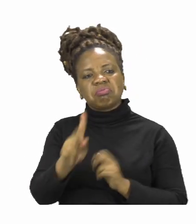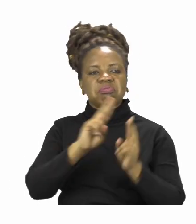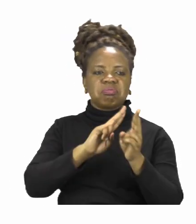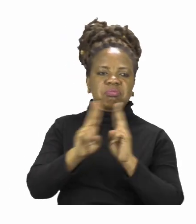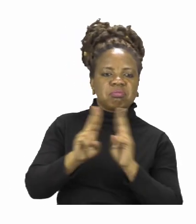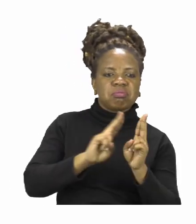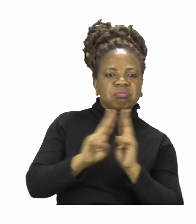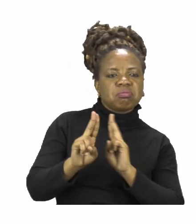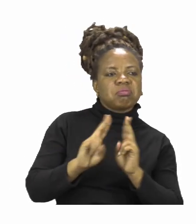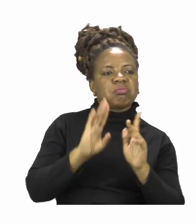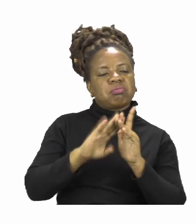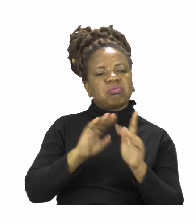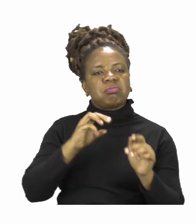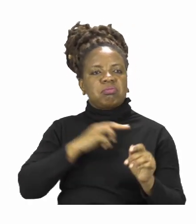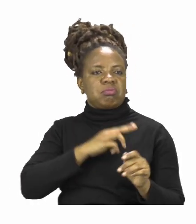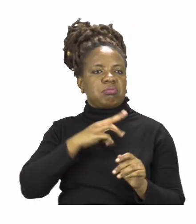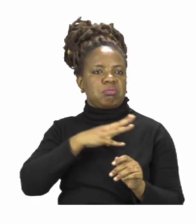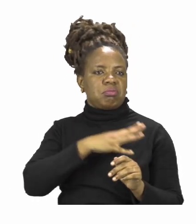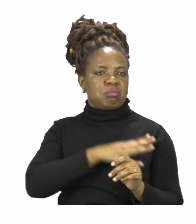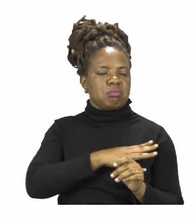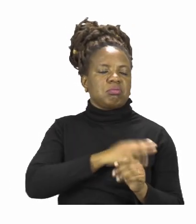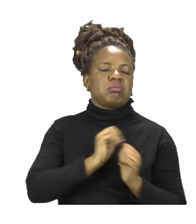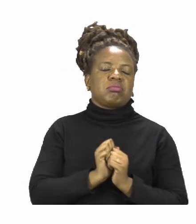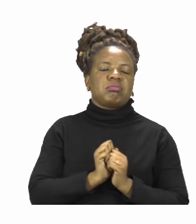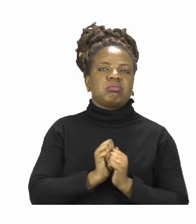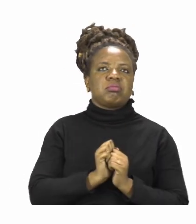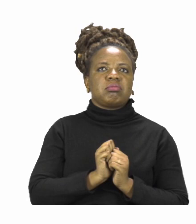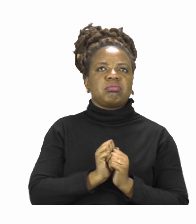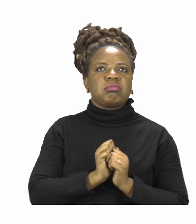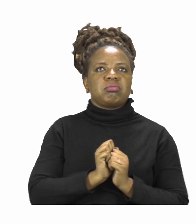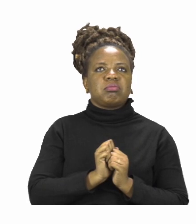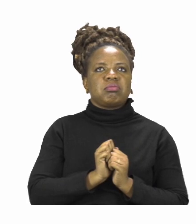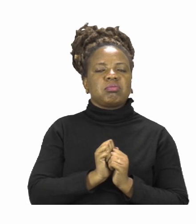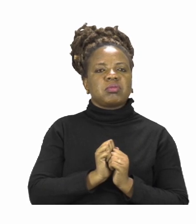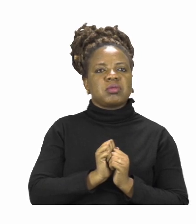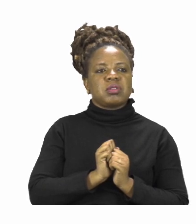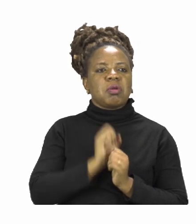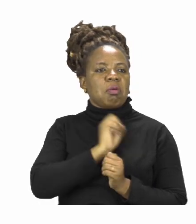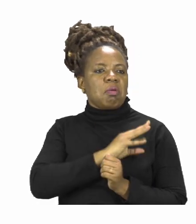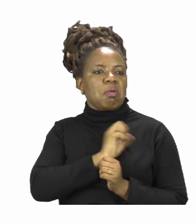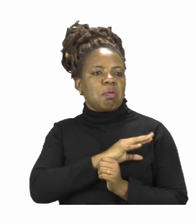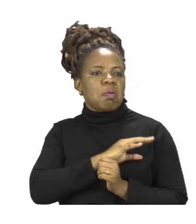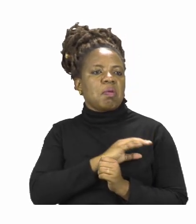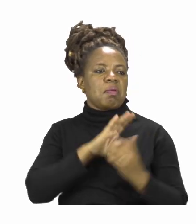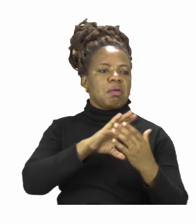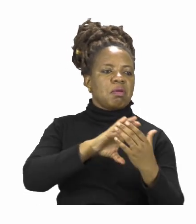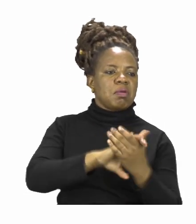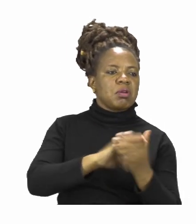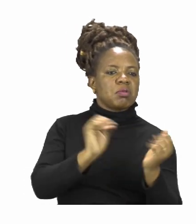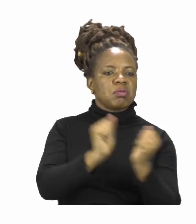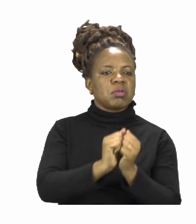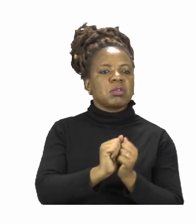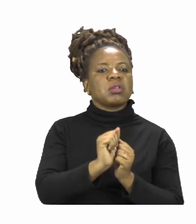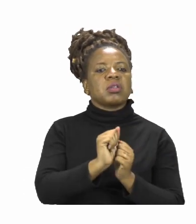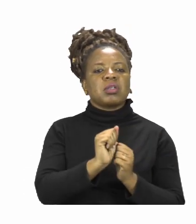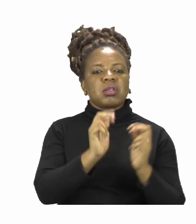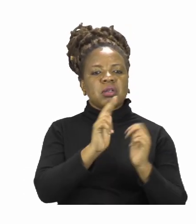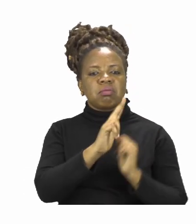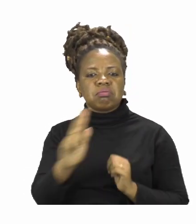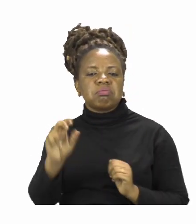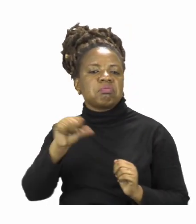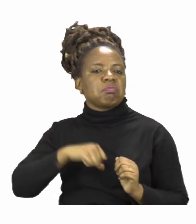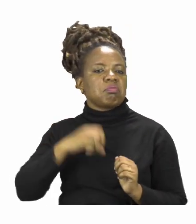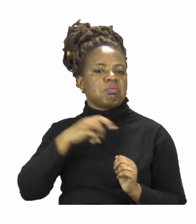And don't be afraid to help and be friends with people who have HIV and AIDS. Take your